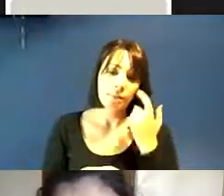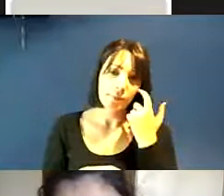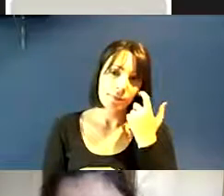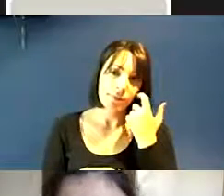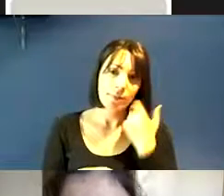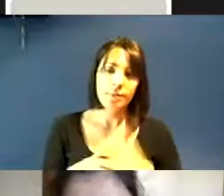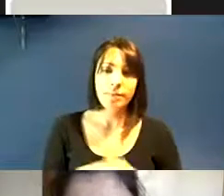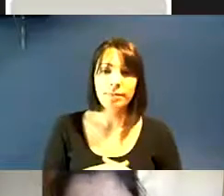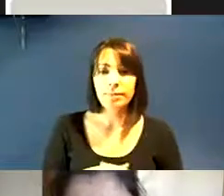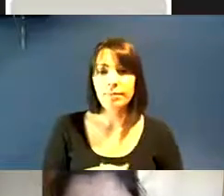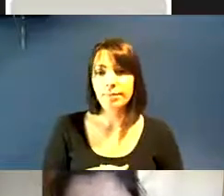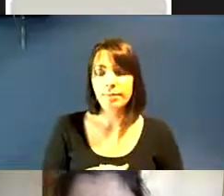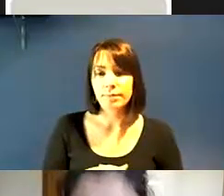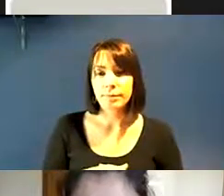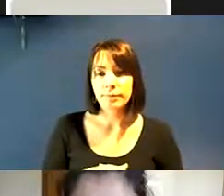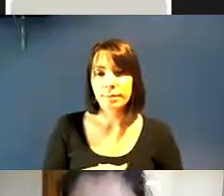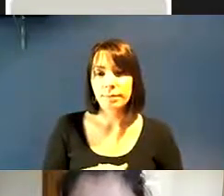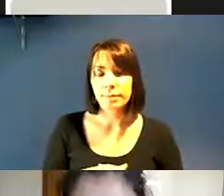inequality.